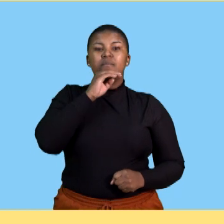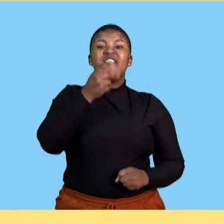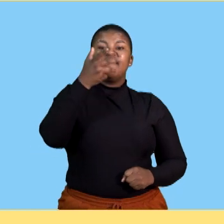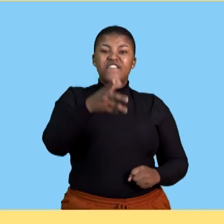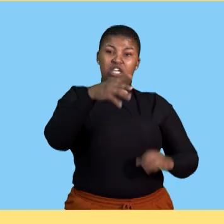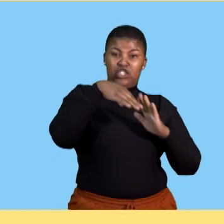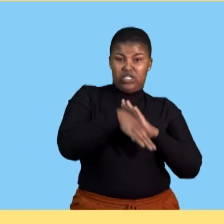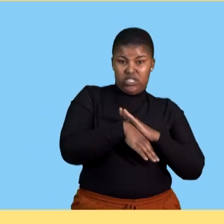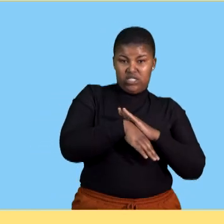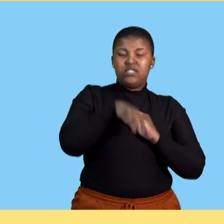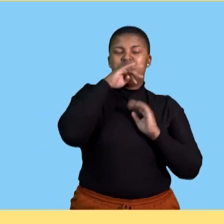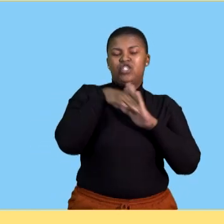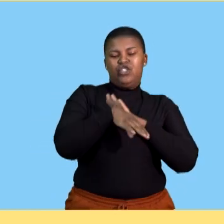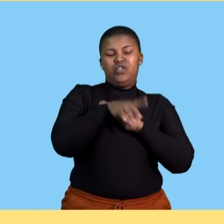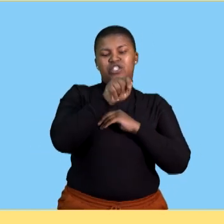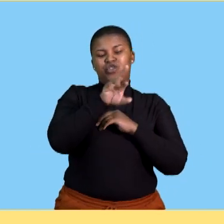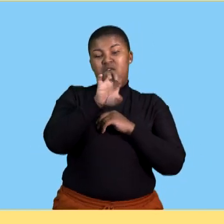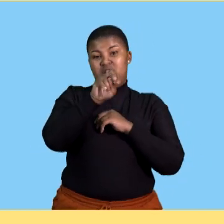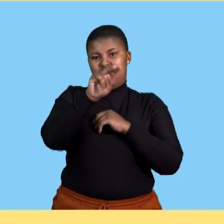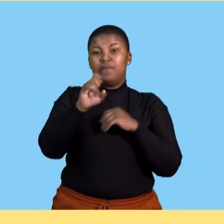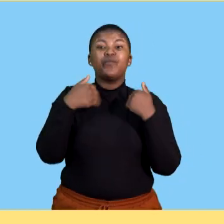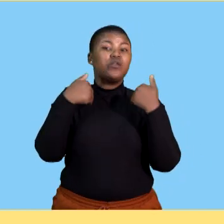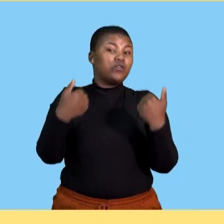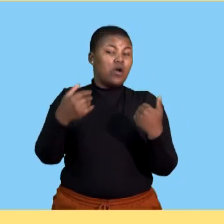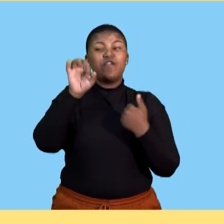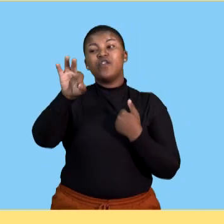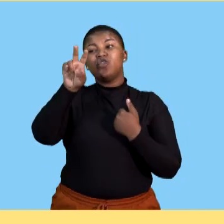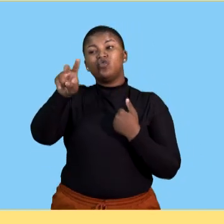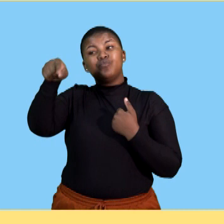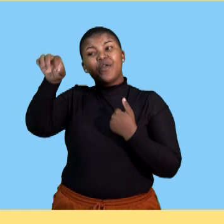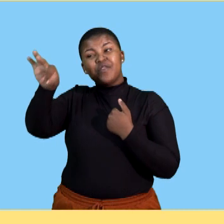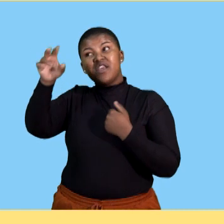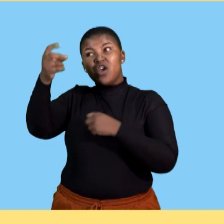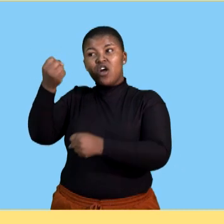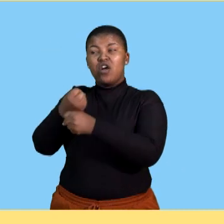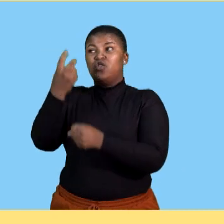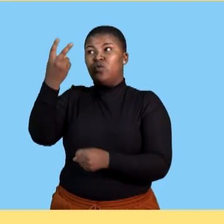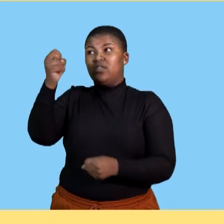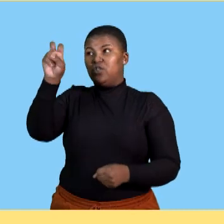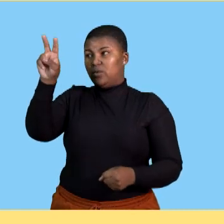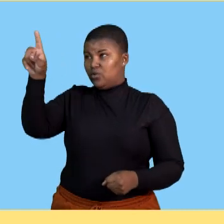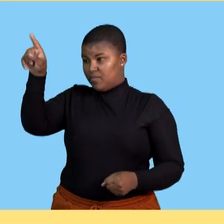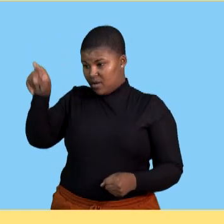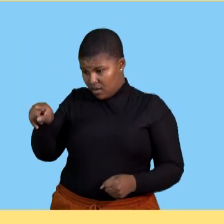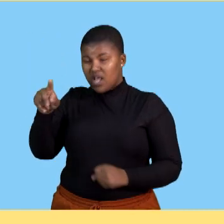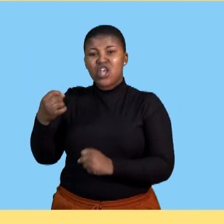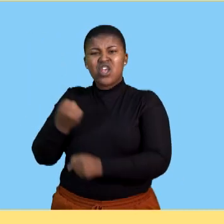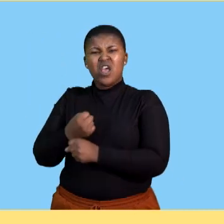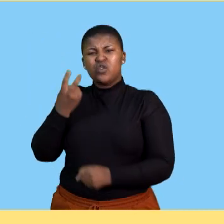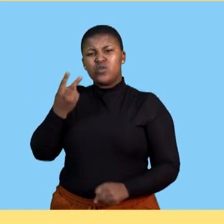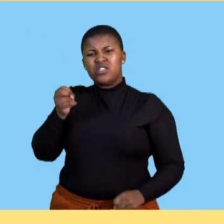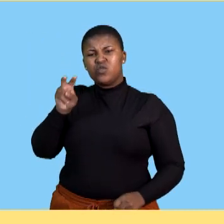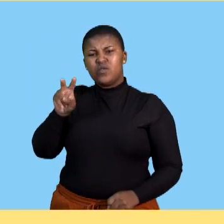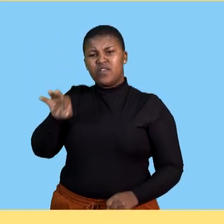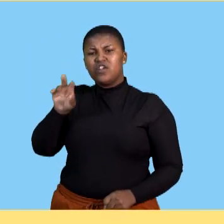the trend. From 32.3 in 2022 to 26.3 in